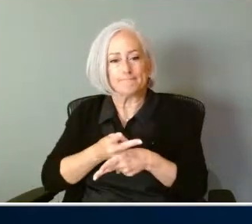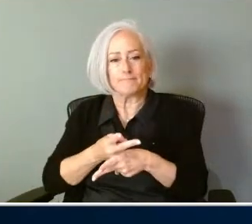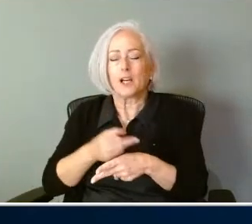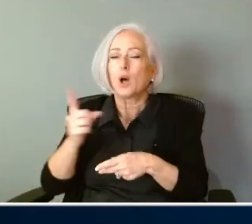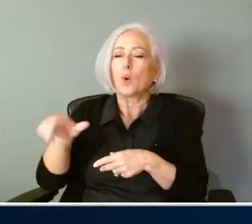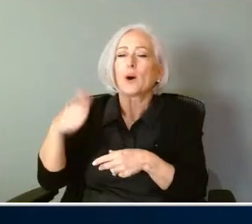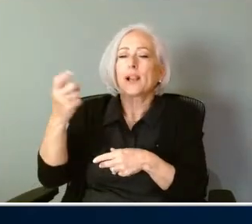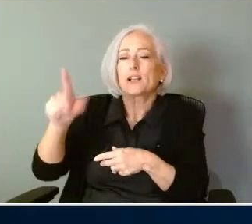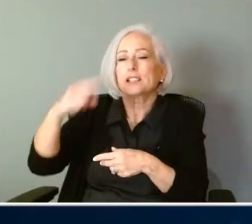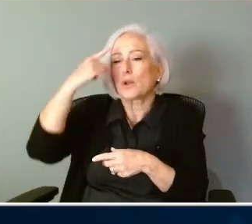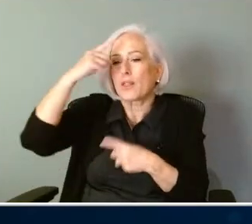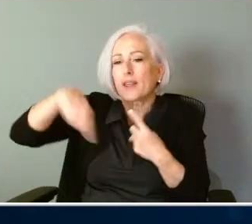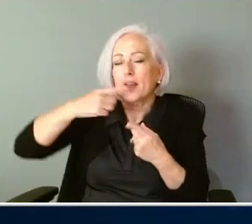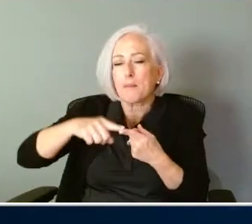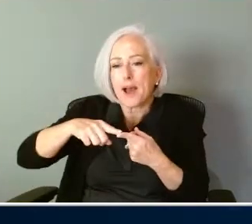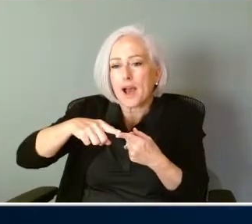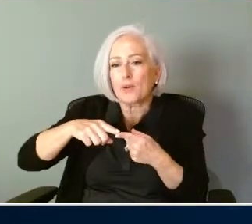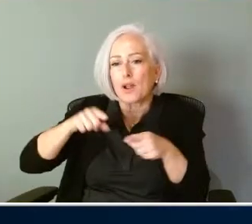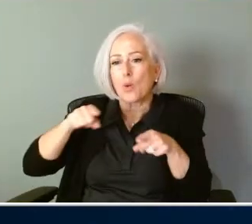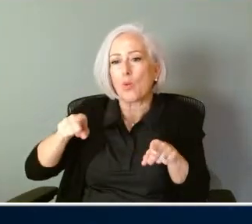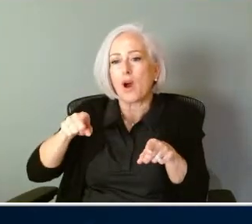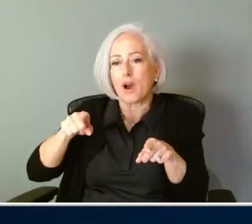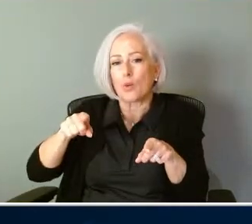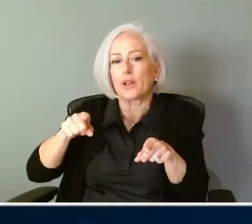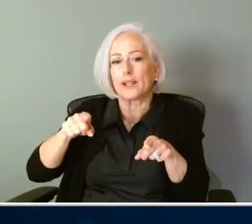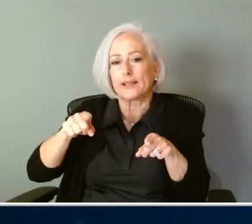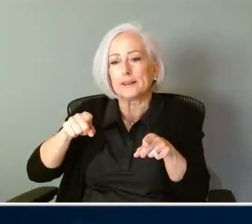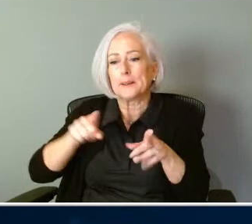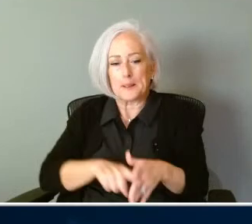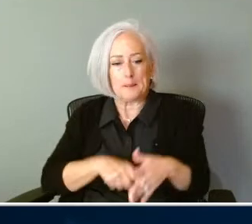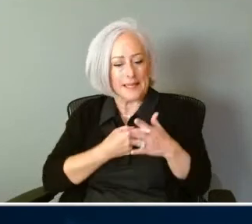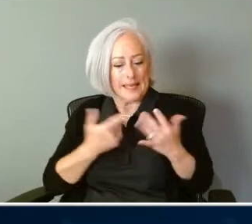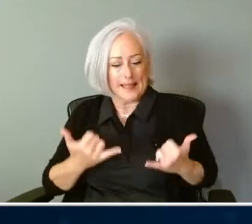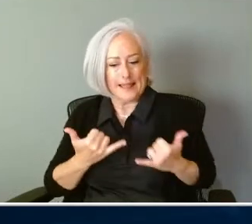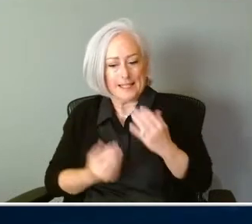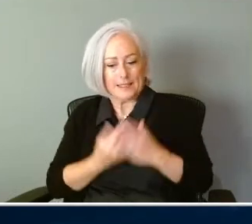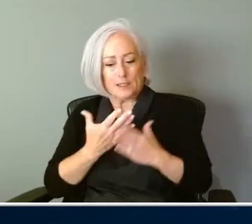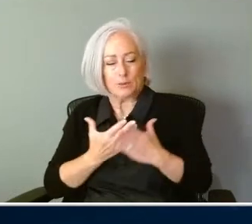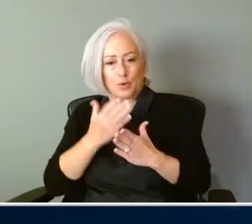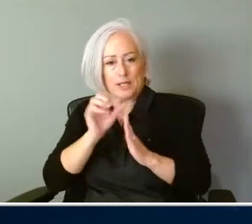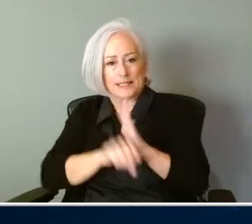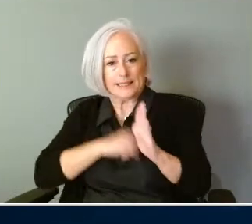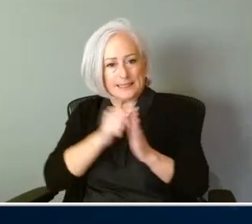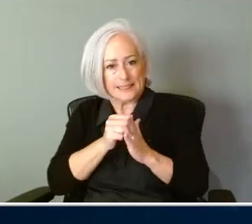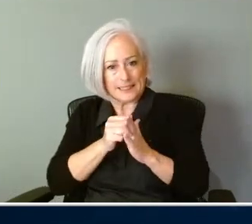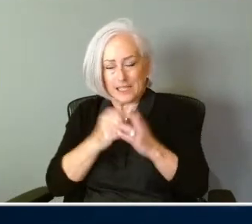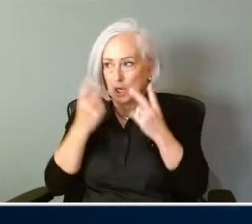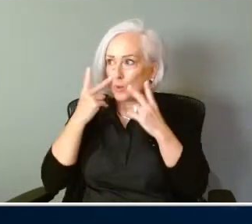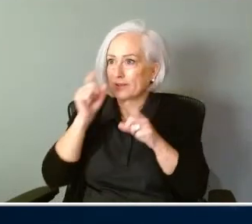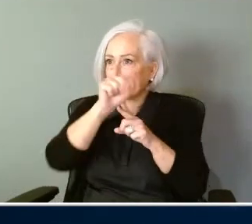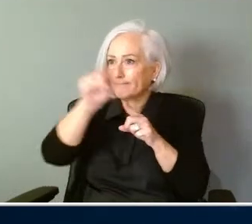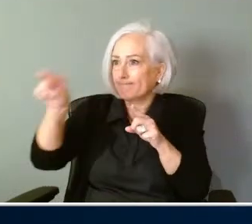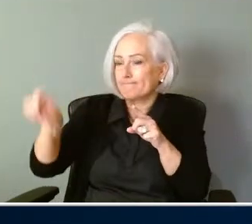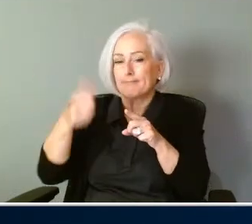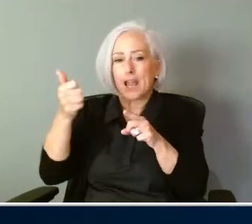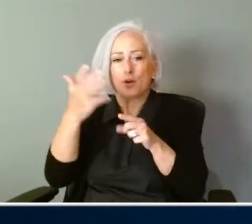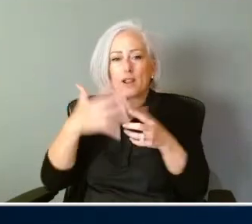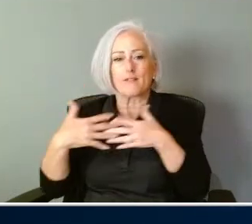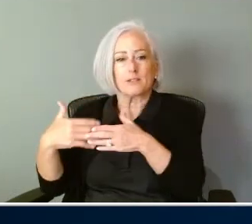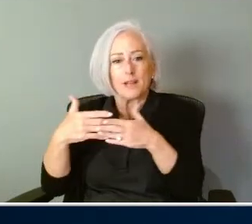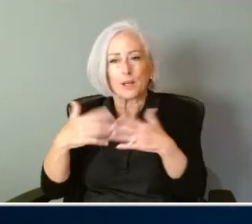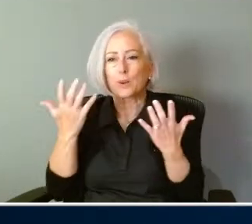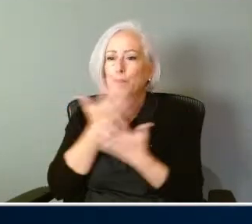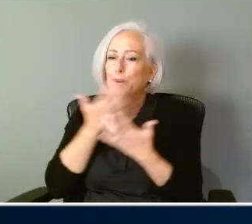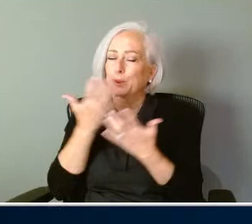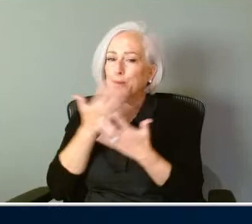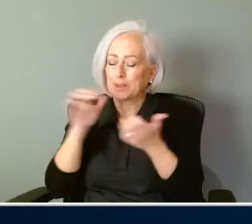as we head into this time of year? We've seen other areas of the country. It's been devastating, and